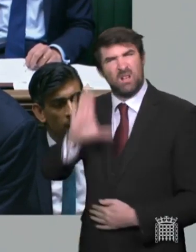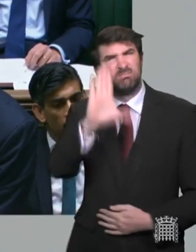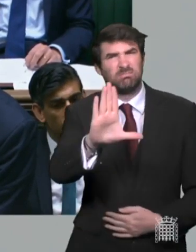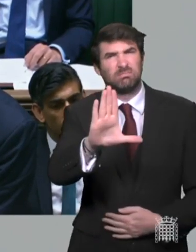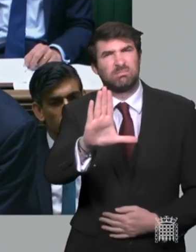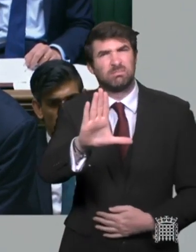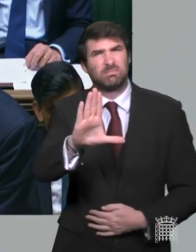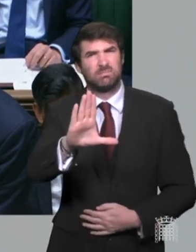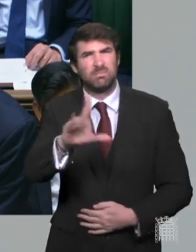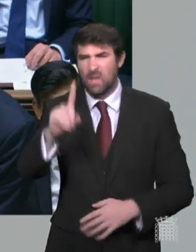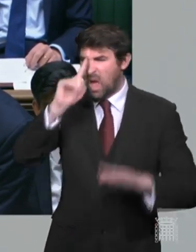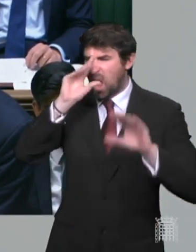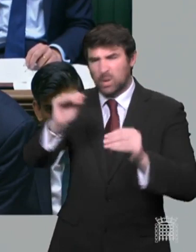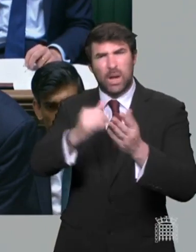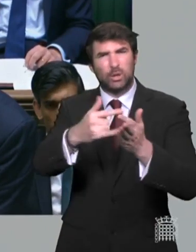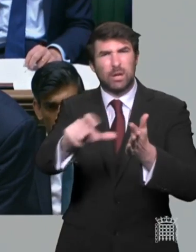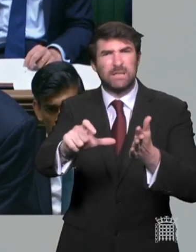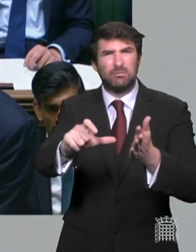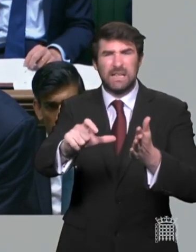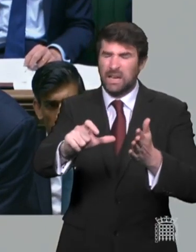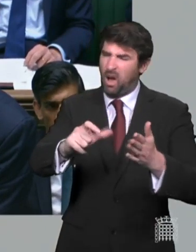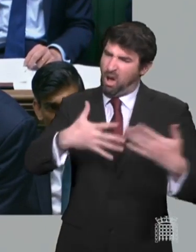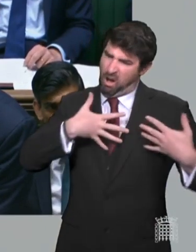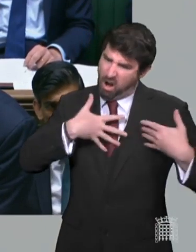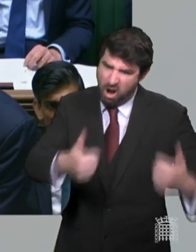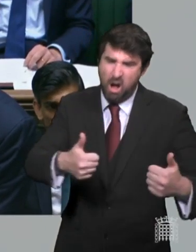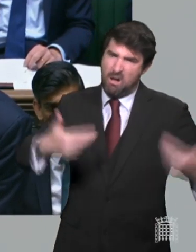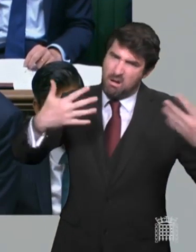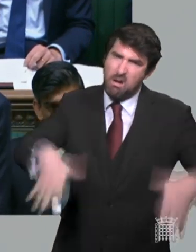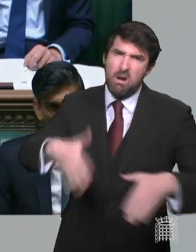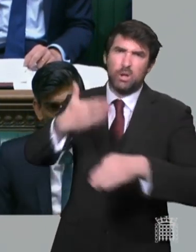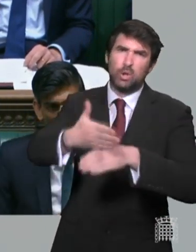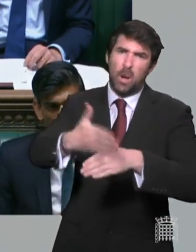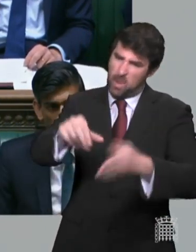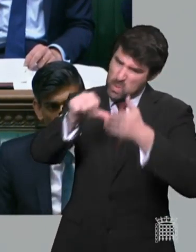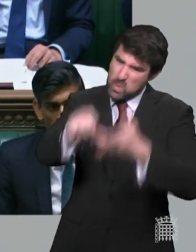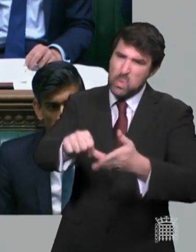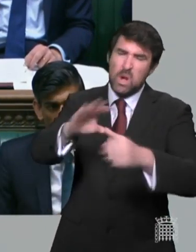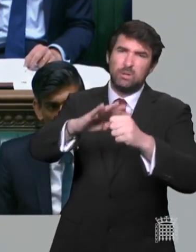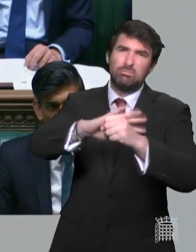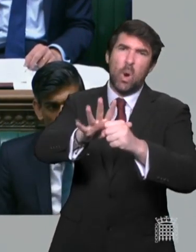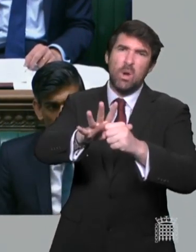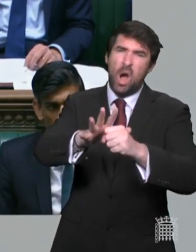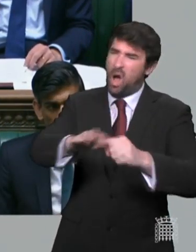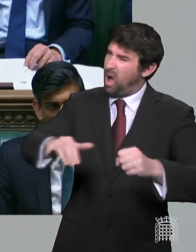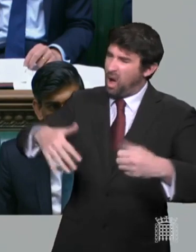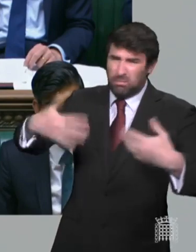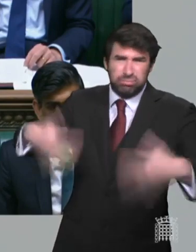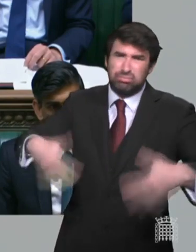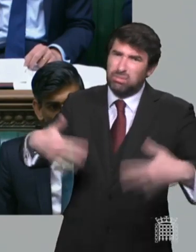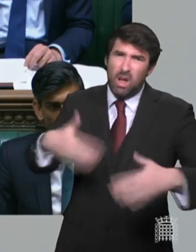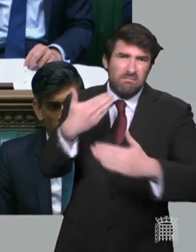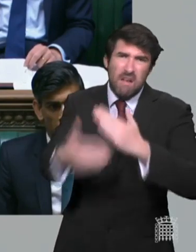dealing with a very difficult circumstance in which we've had to close schools, Mr.